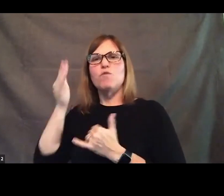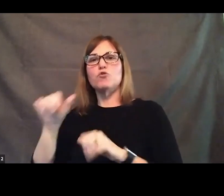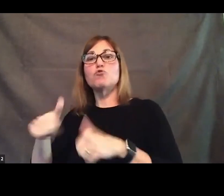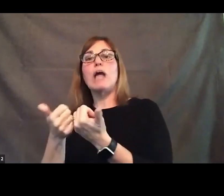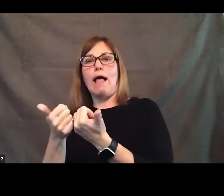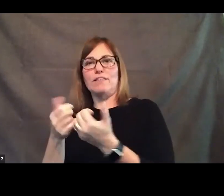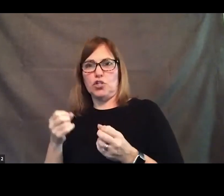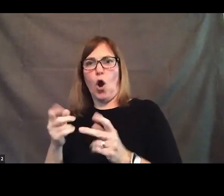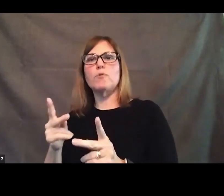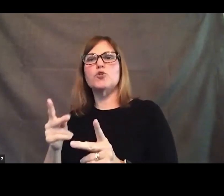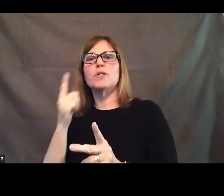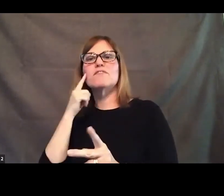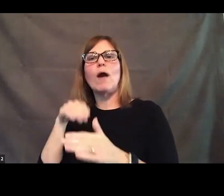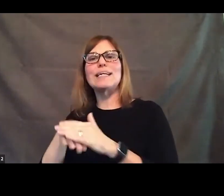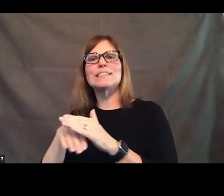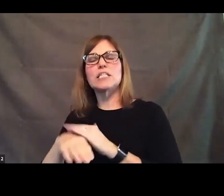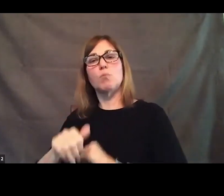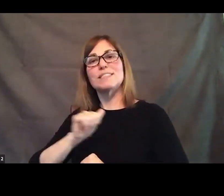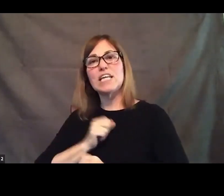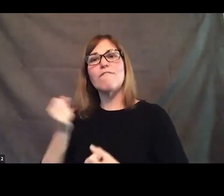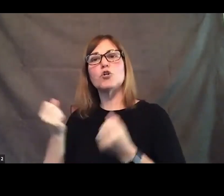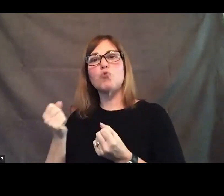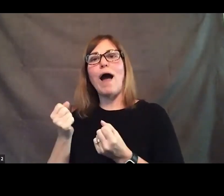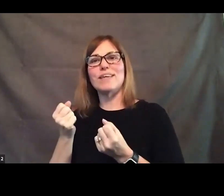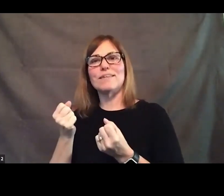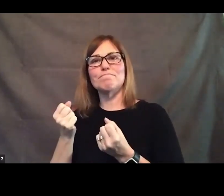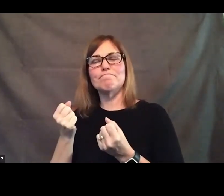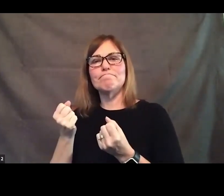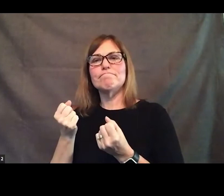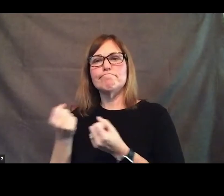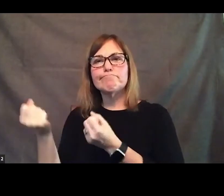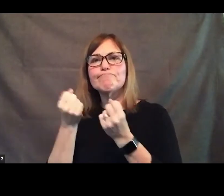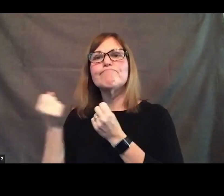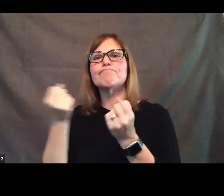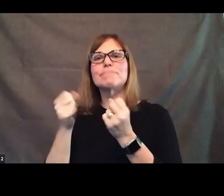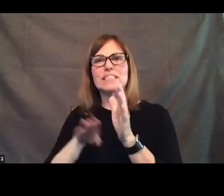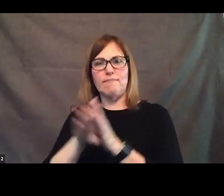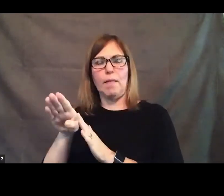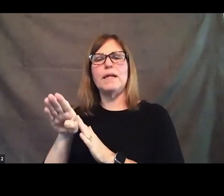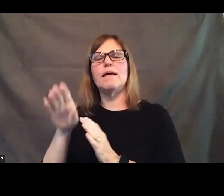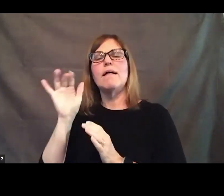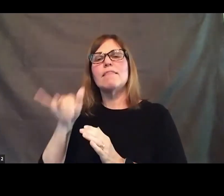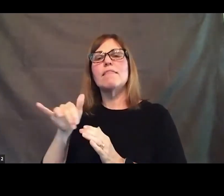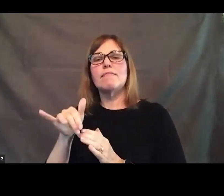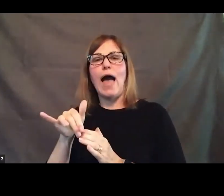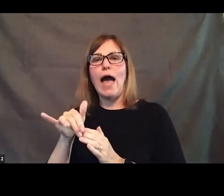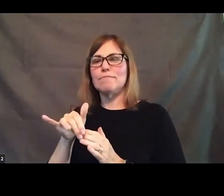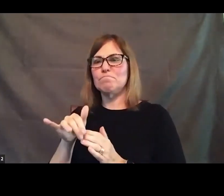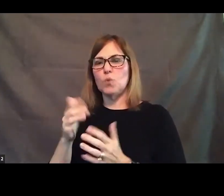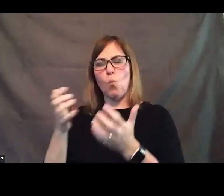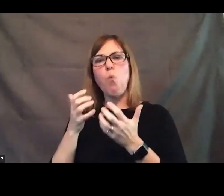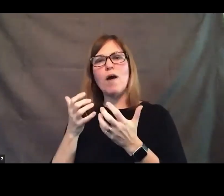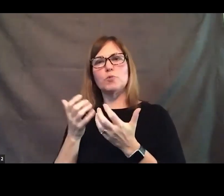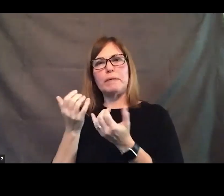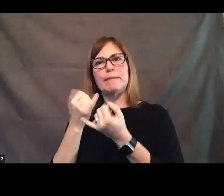opportunities in accessible self-driving car development and the larger quest for autonomy in transportation and mobility.